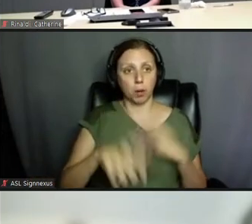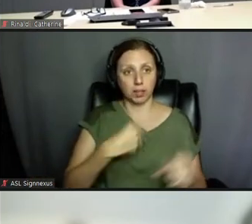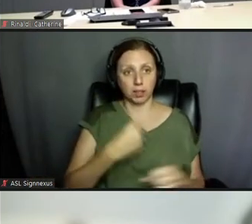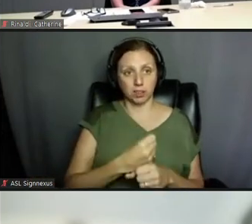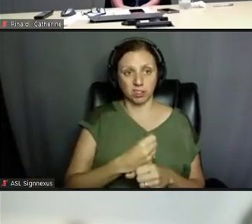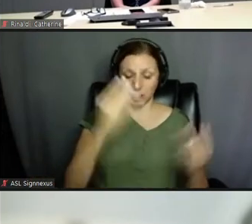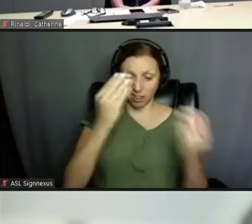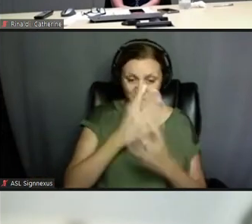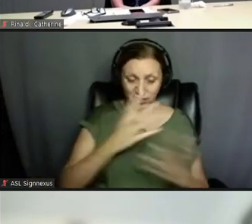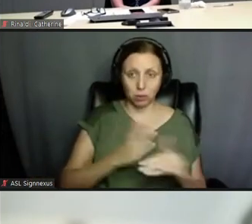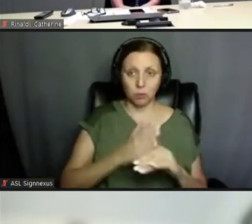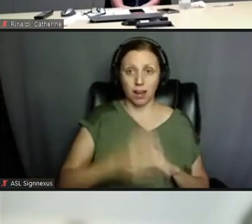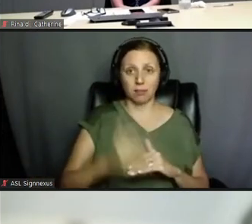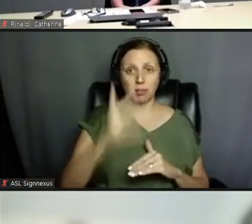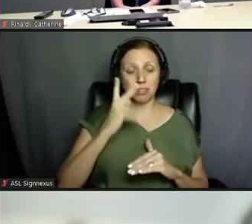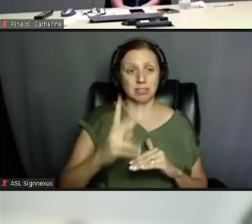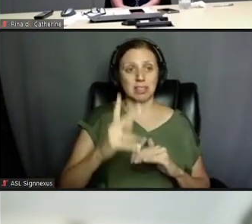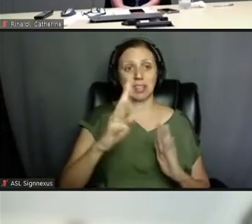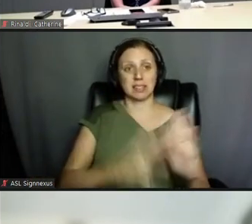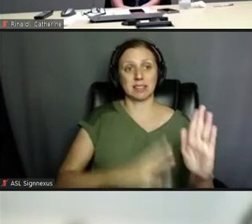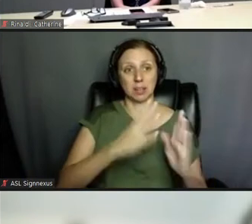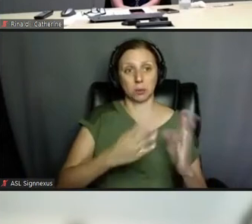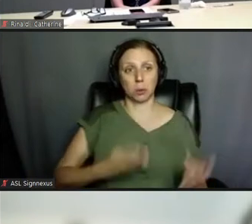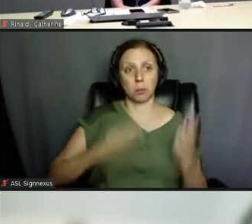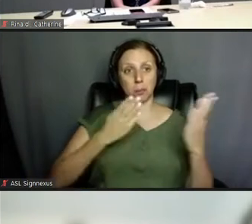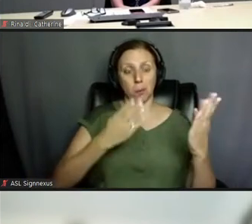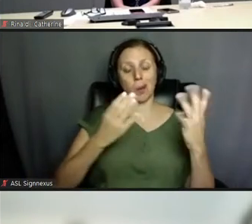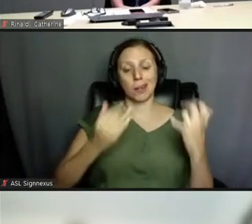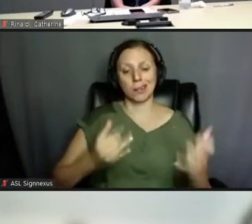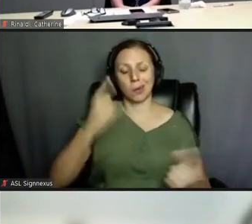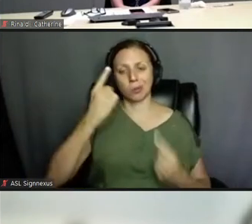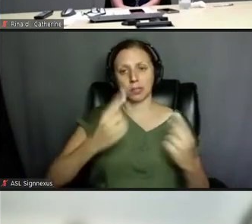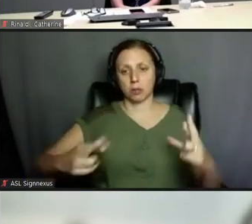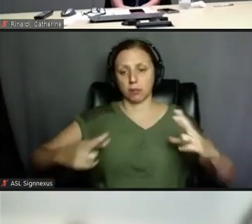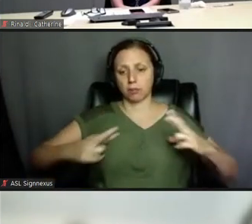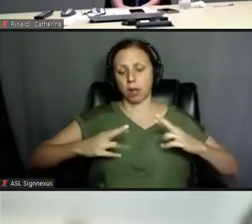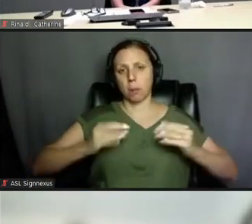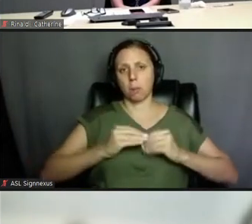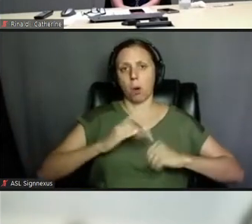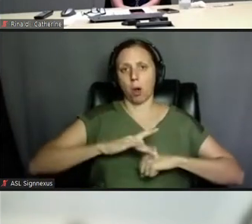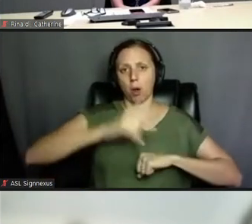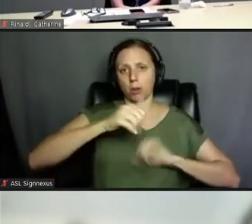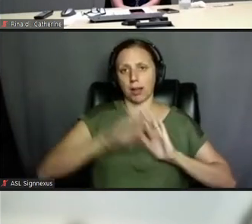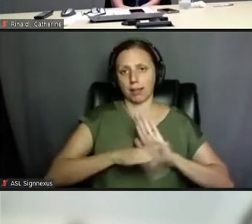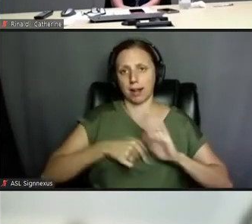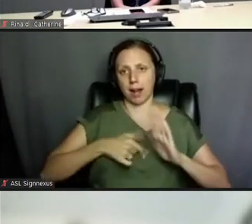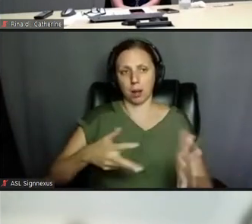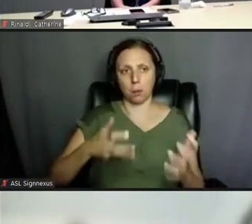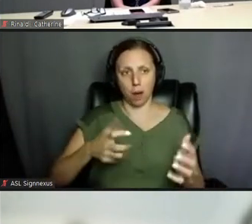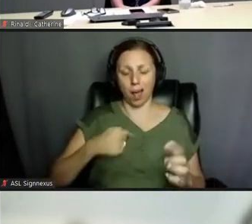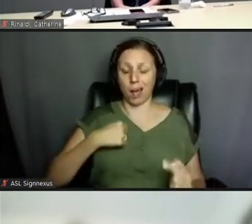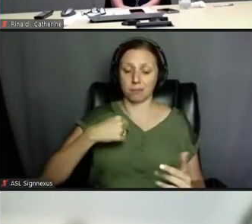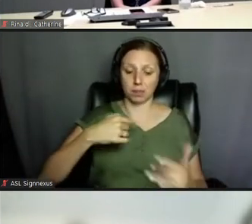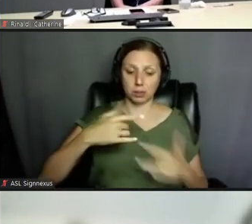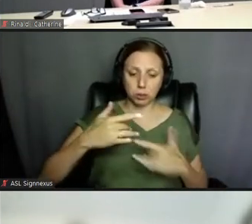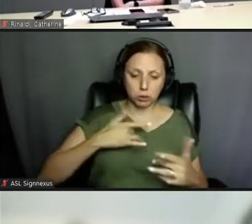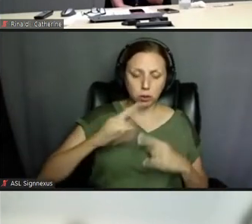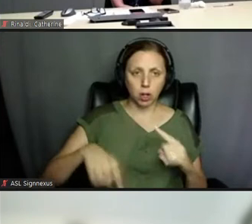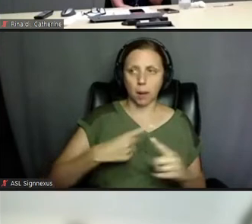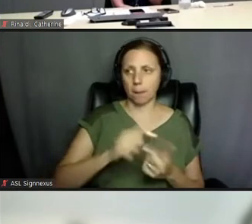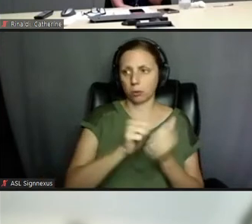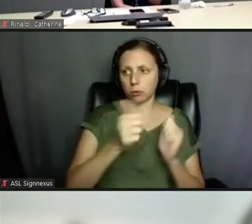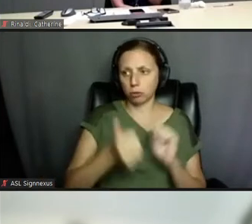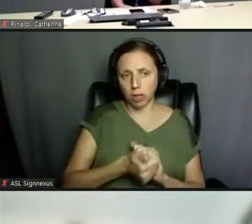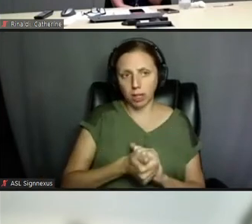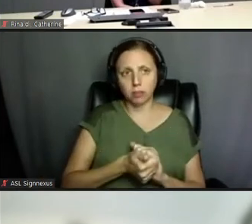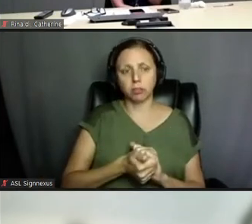say that after seeing the proposed schedules, I'm considering retiring sooner than I would have wanted. I'm very concerned about the changes, and there's some